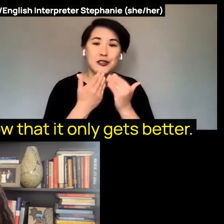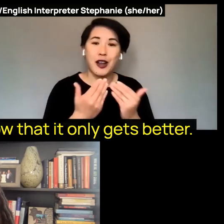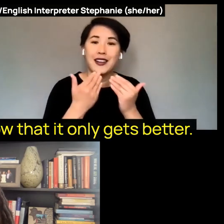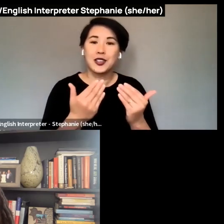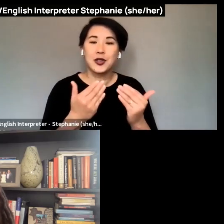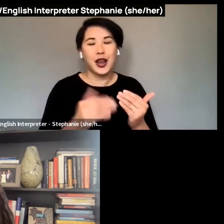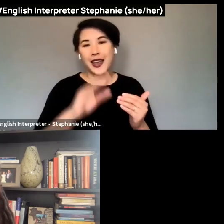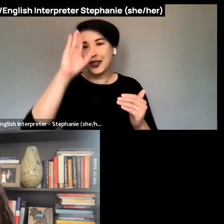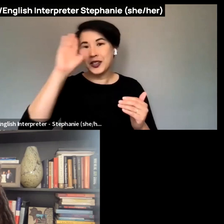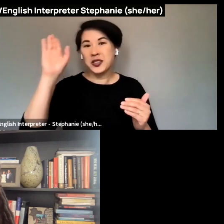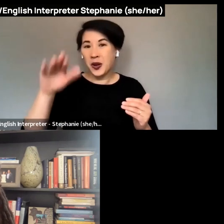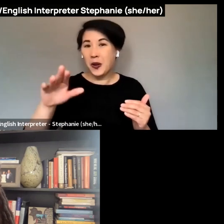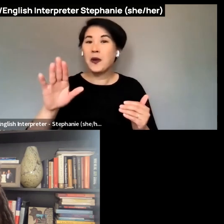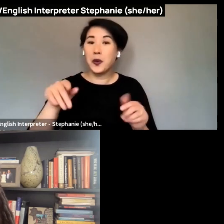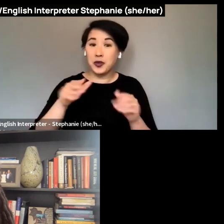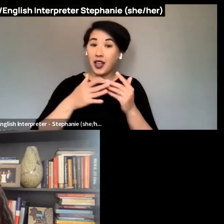better.